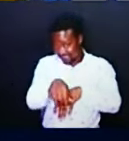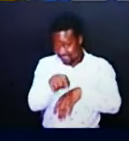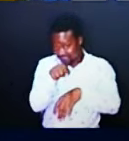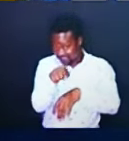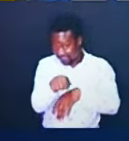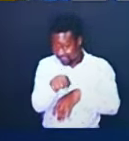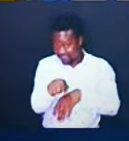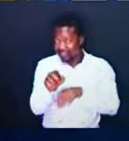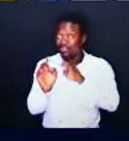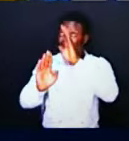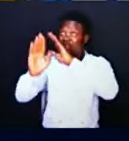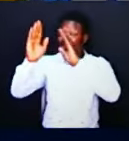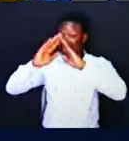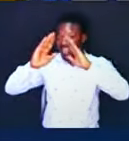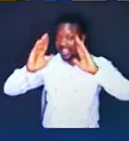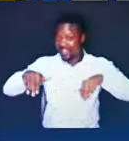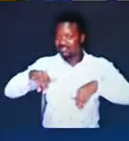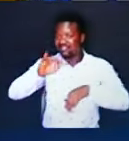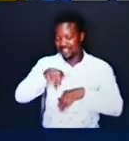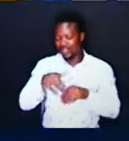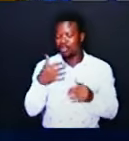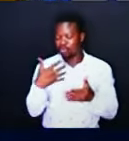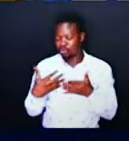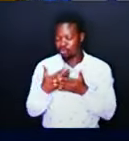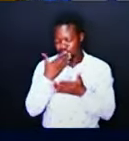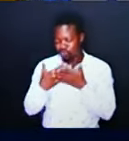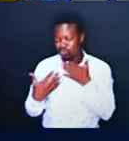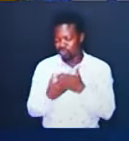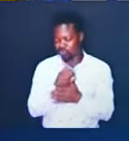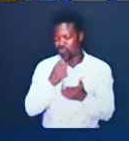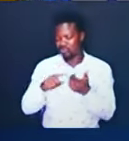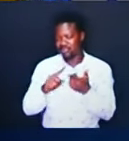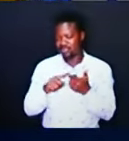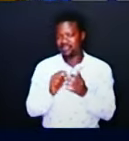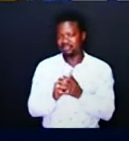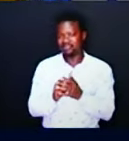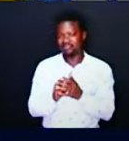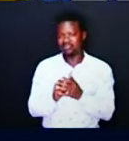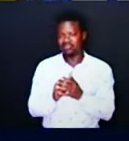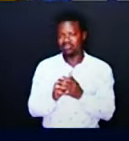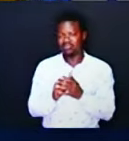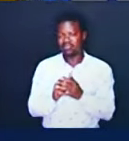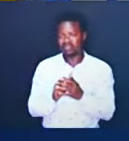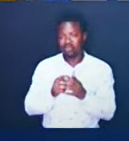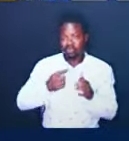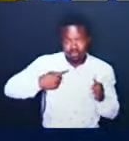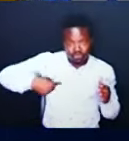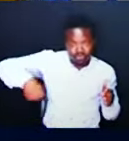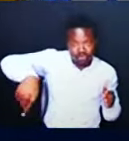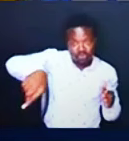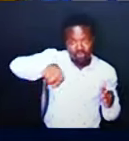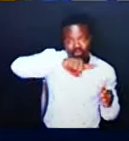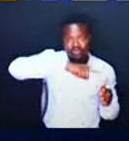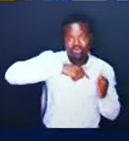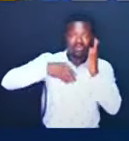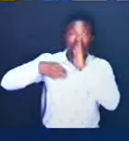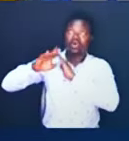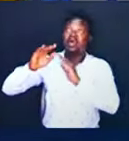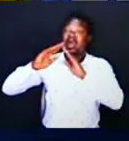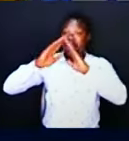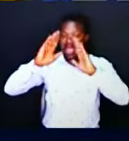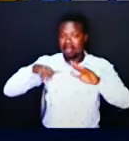wo onyankopon fie fo. We are of the household of God. Ye onyankopon ni fie fo.